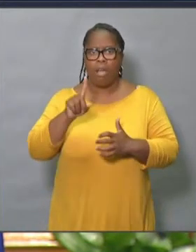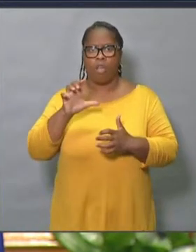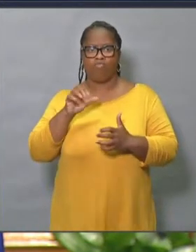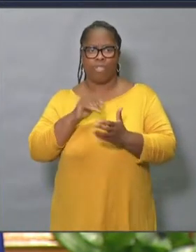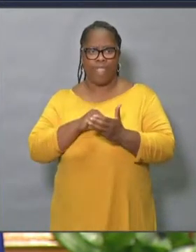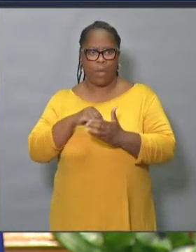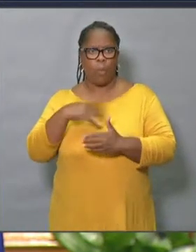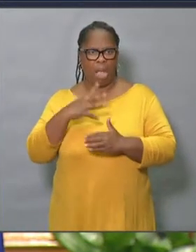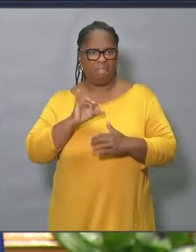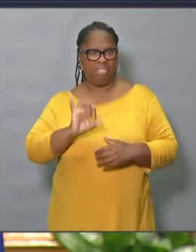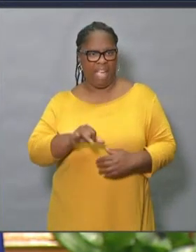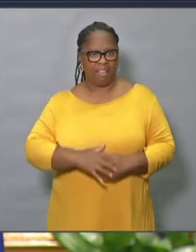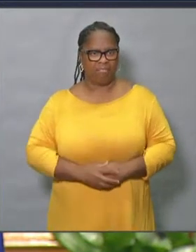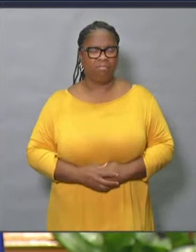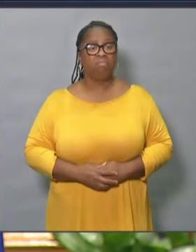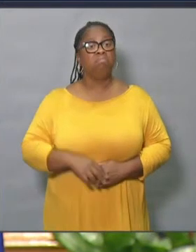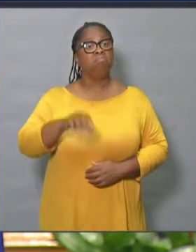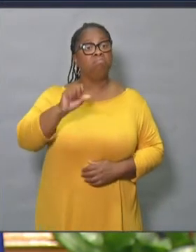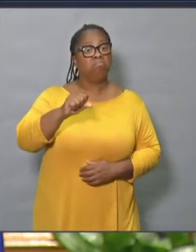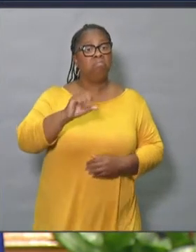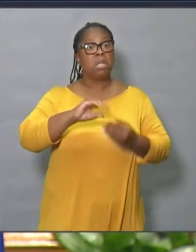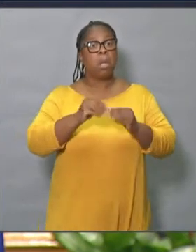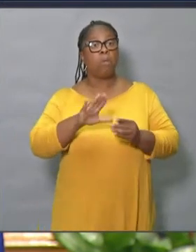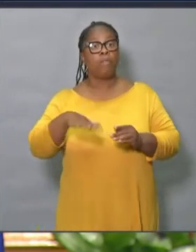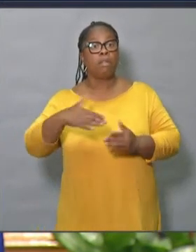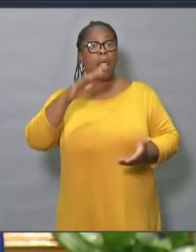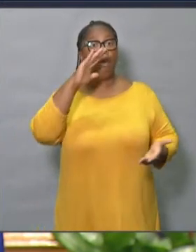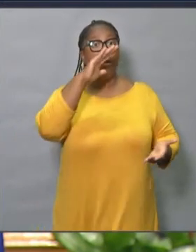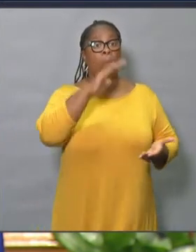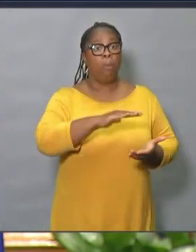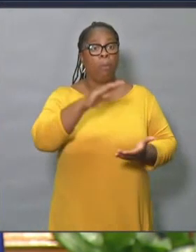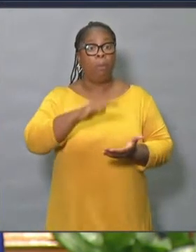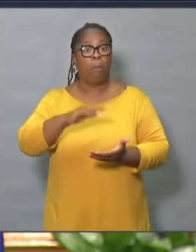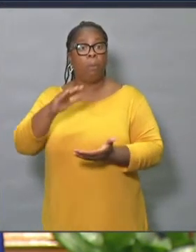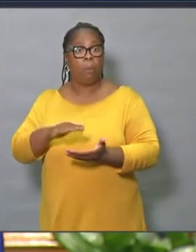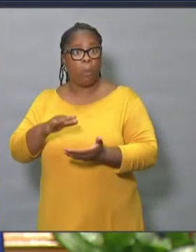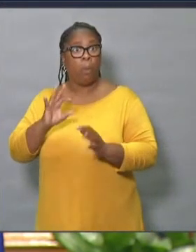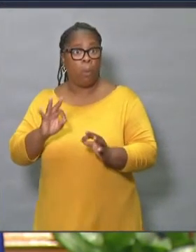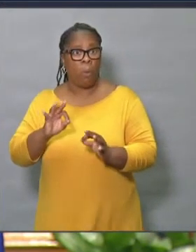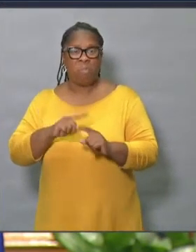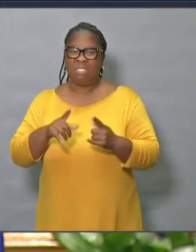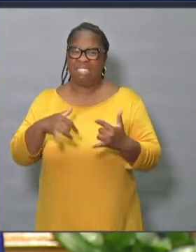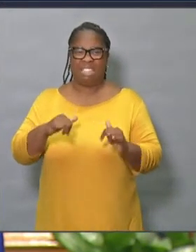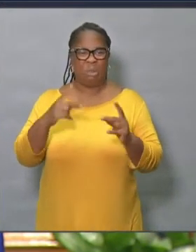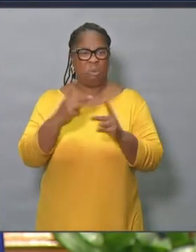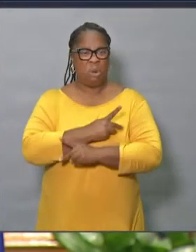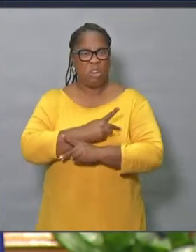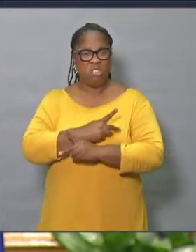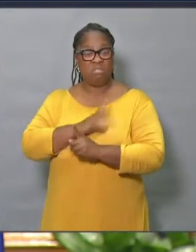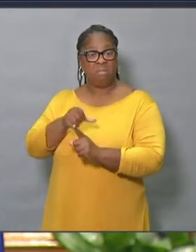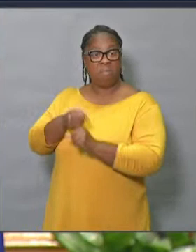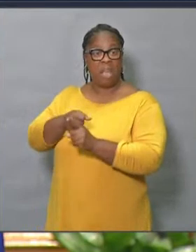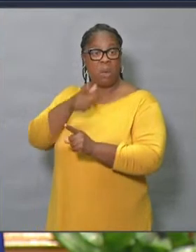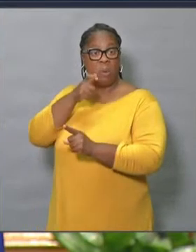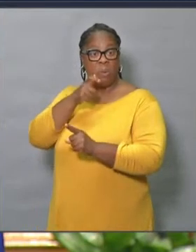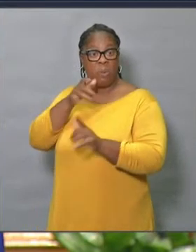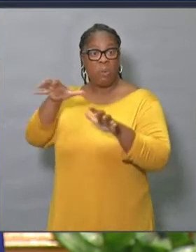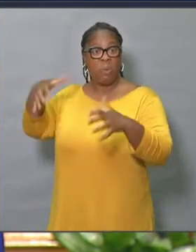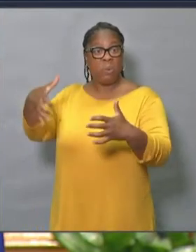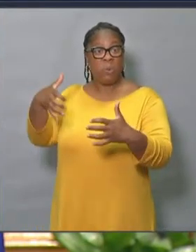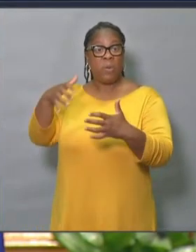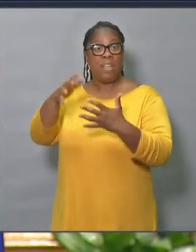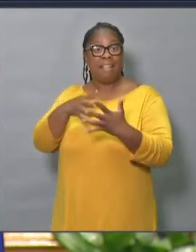significant disproportionality. The death rate among Native Hawaiians and Pacific Islanders is 52 people